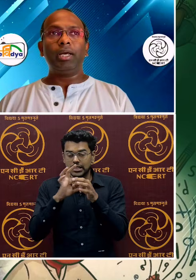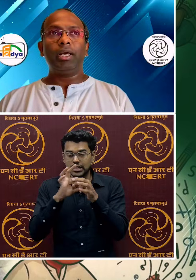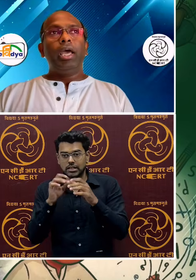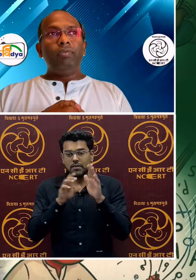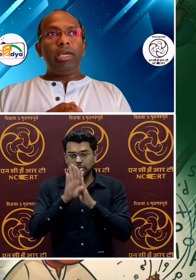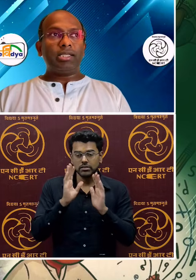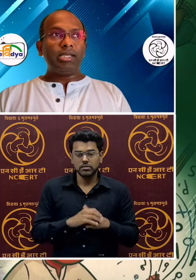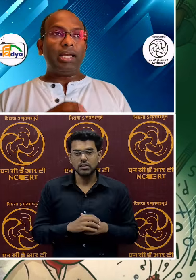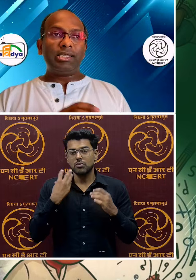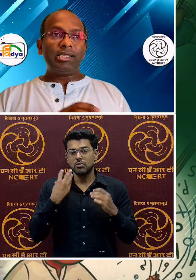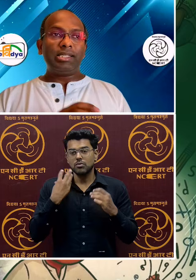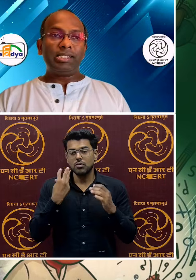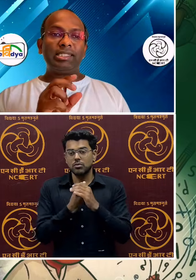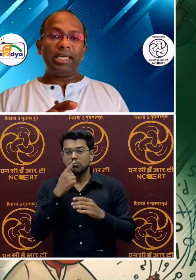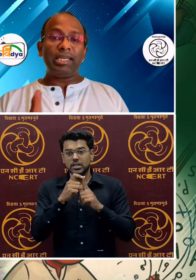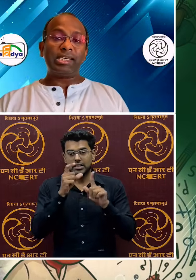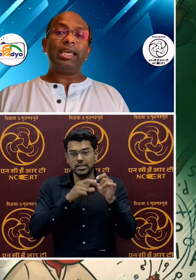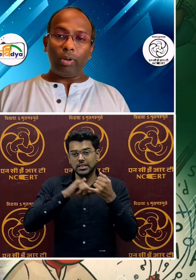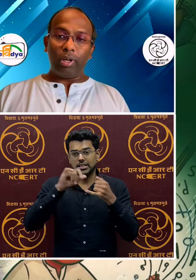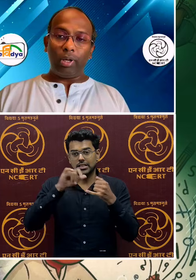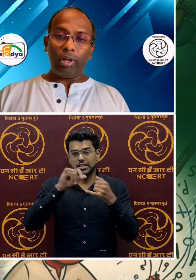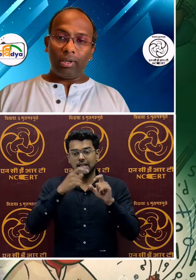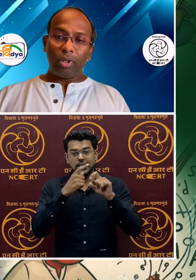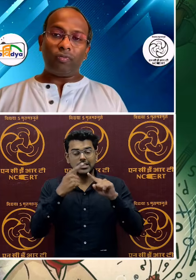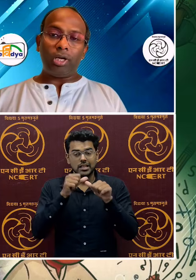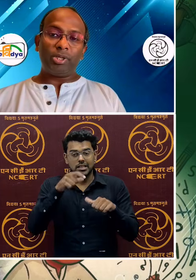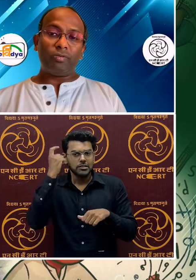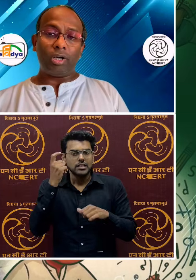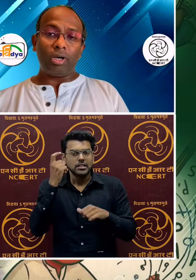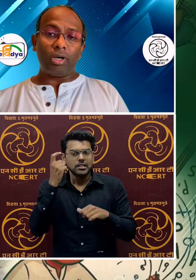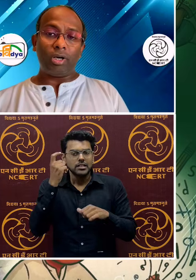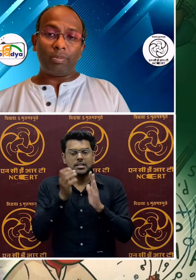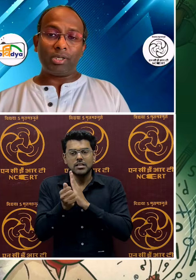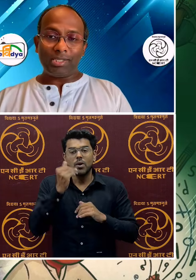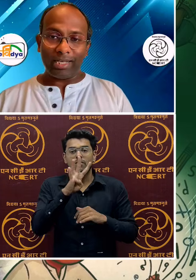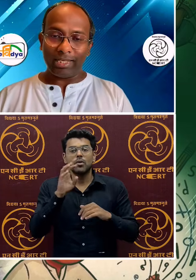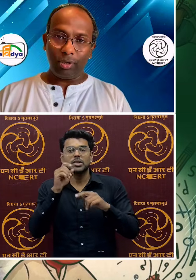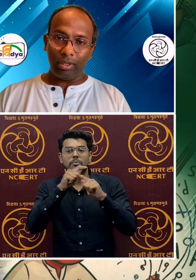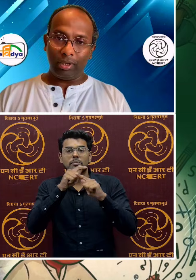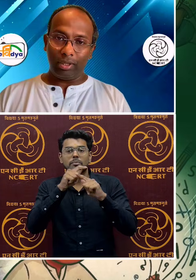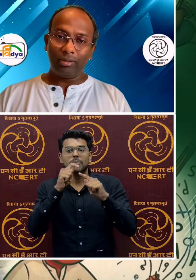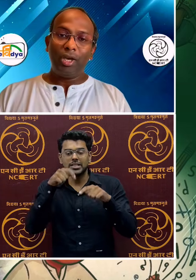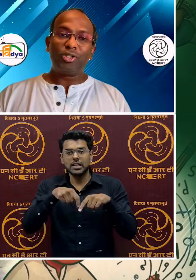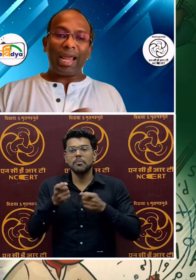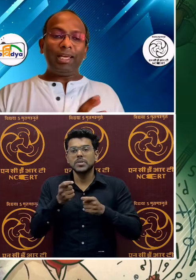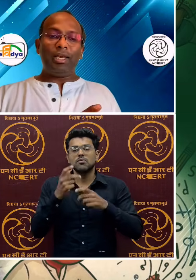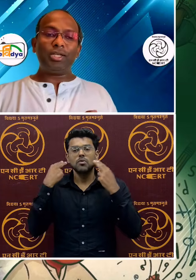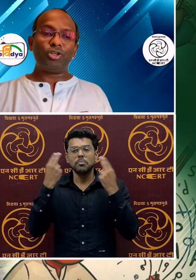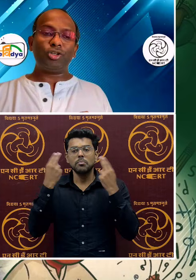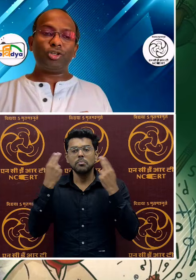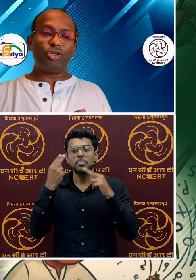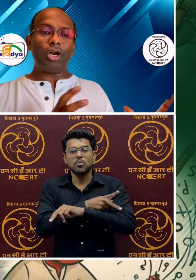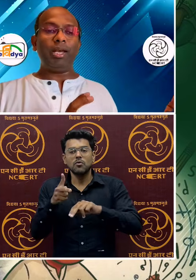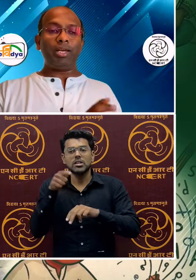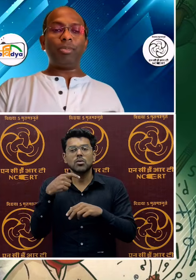development, we can actually say dyslexic thinking is a skill today because 40% of entrepreneurs are dyslexics today. So writing